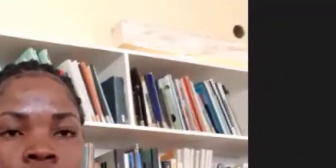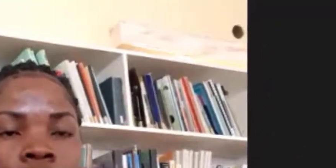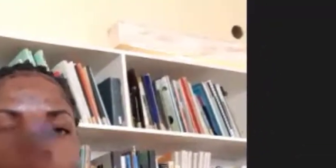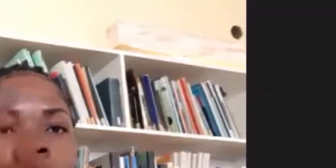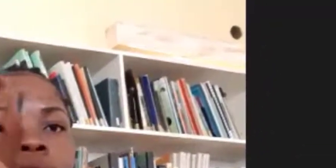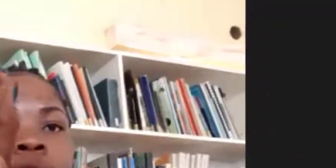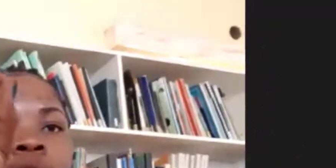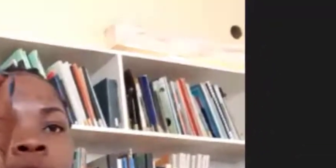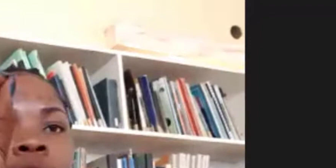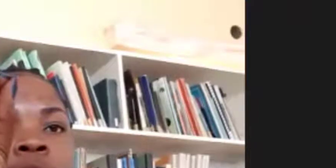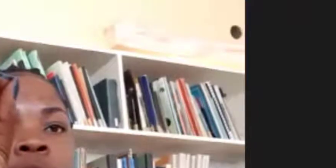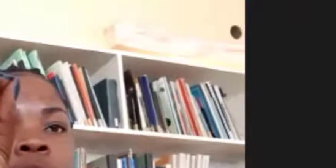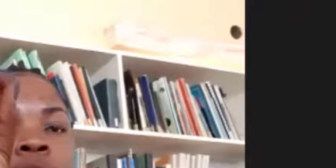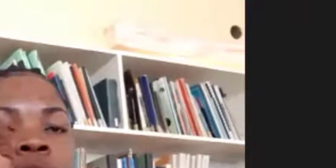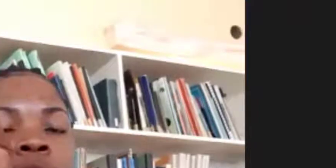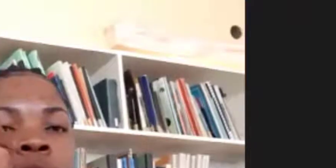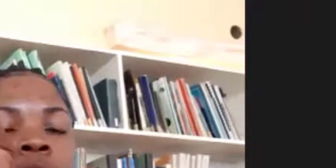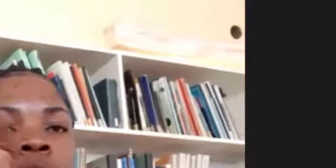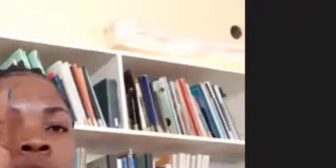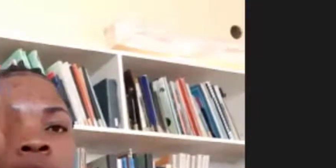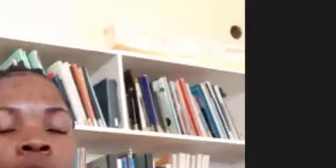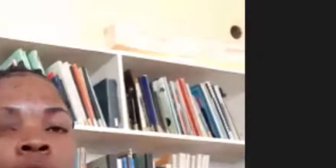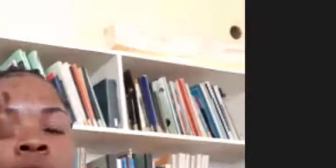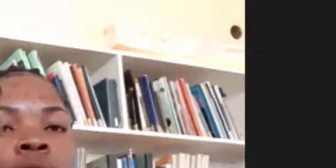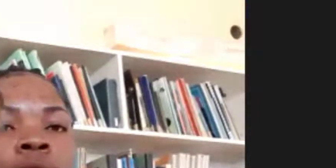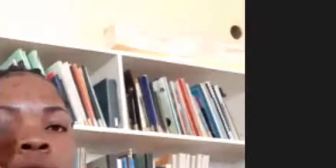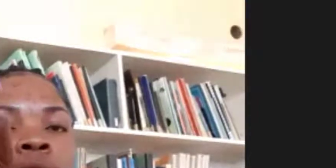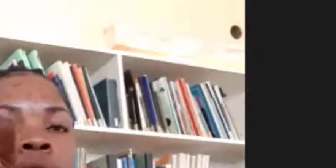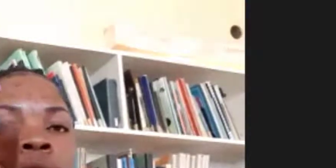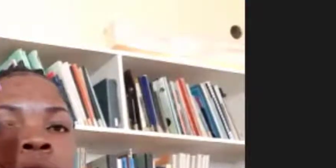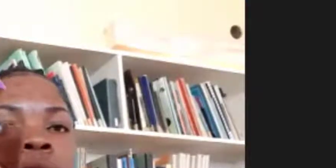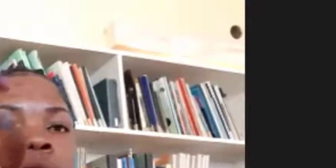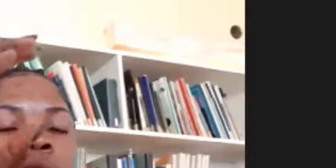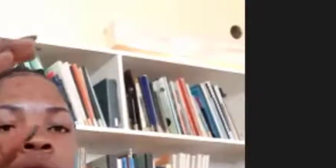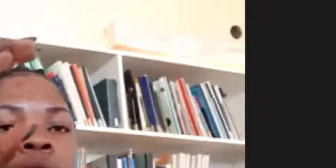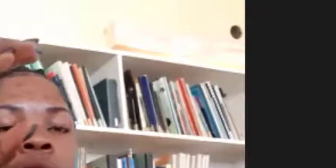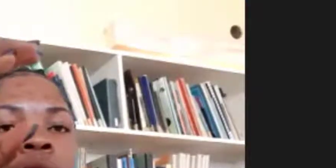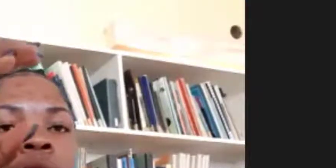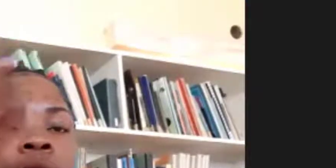session are as follows.